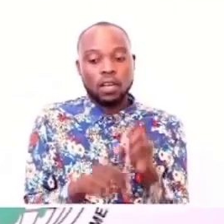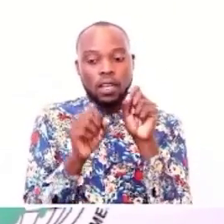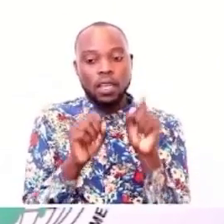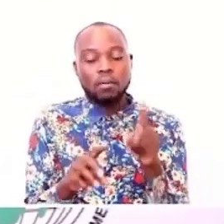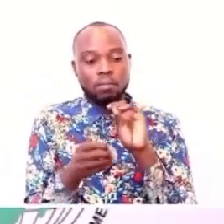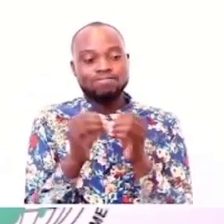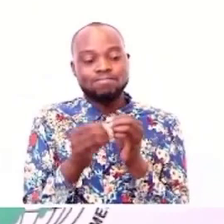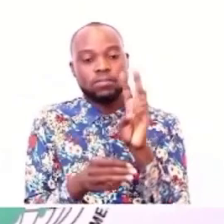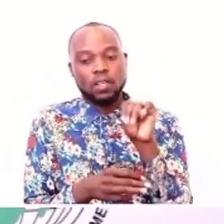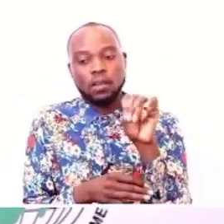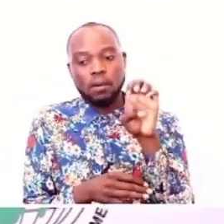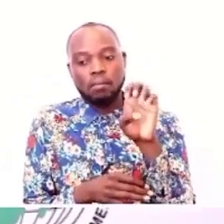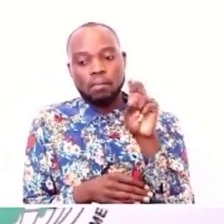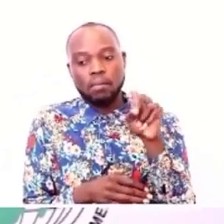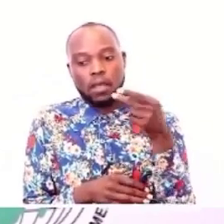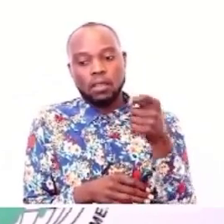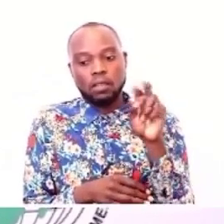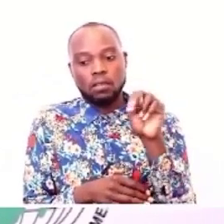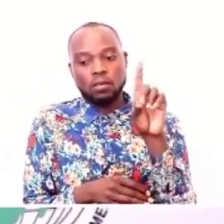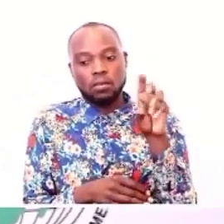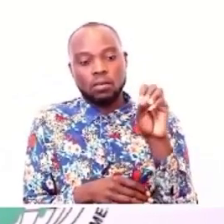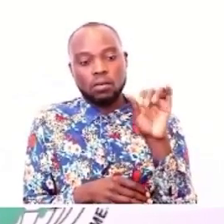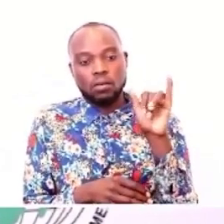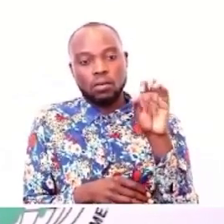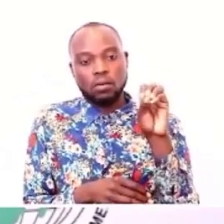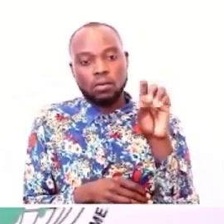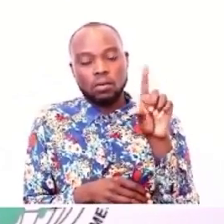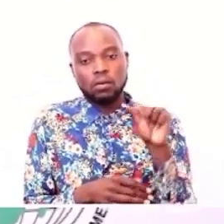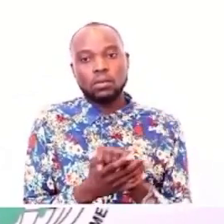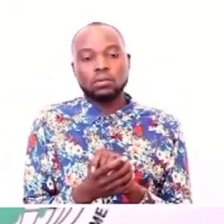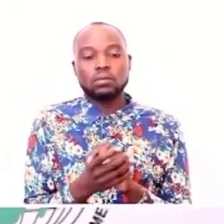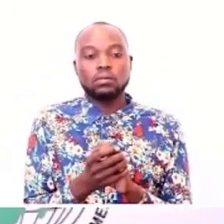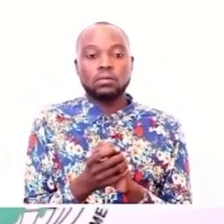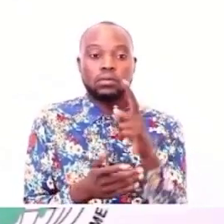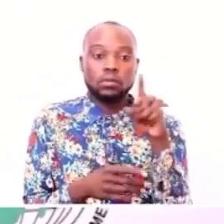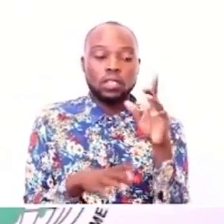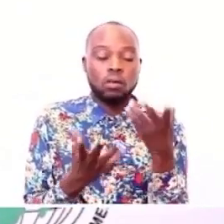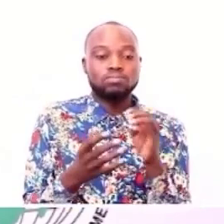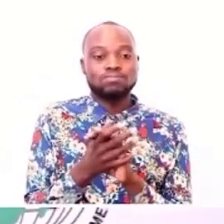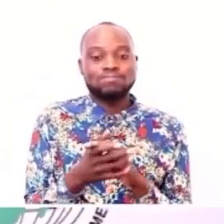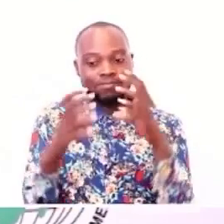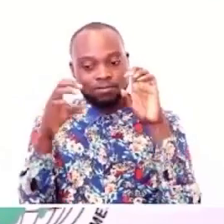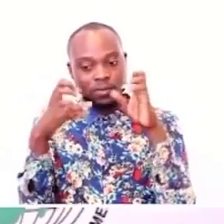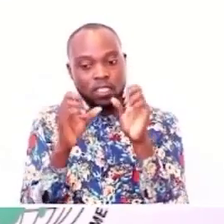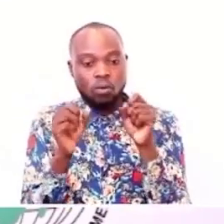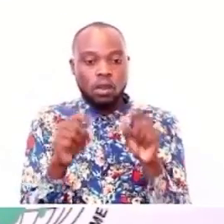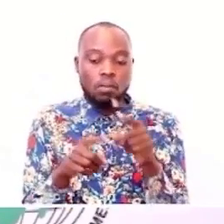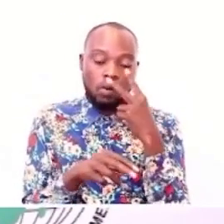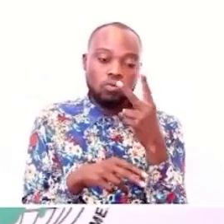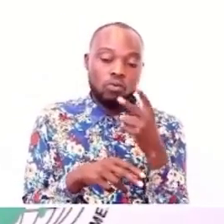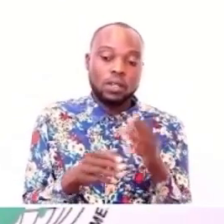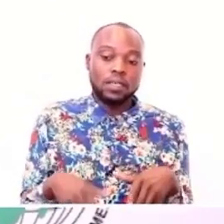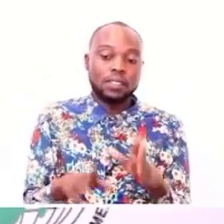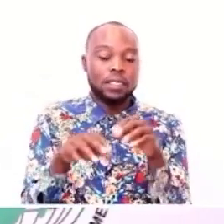of capturing the excess carbon dioxide that is emitted? Is it possible for our scientists to start looking at alternative